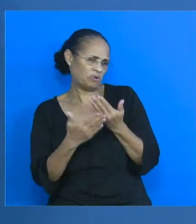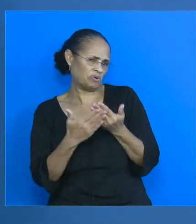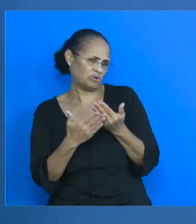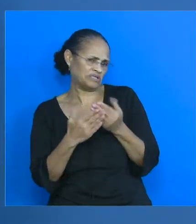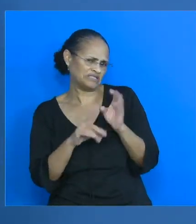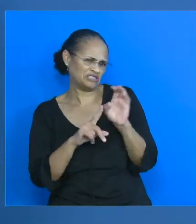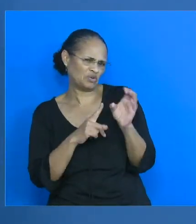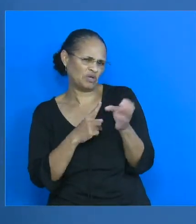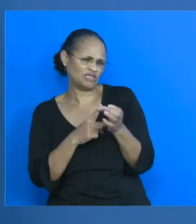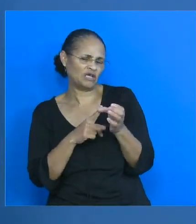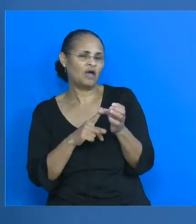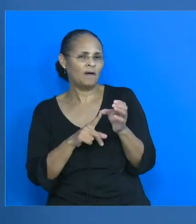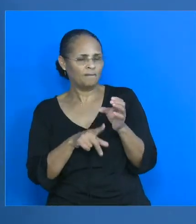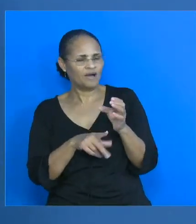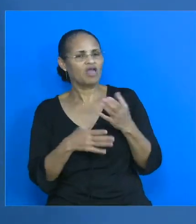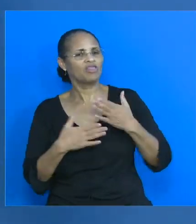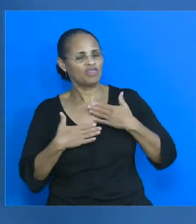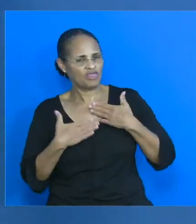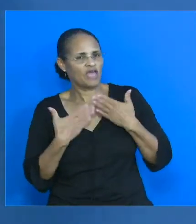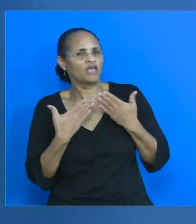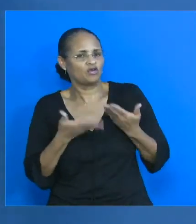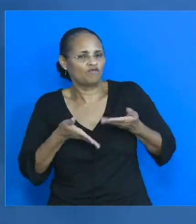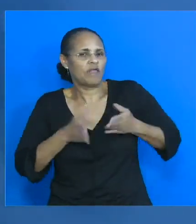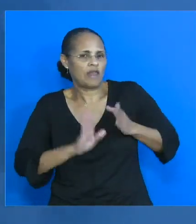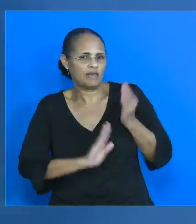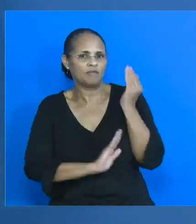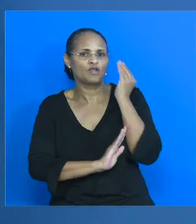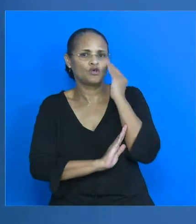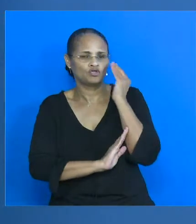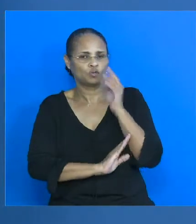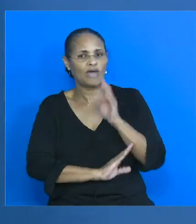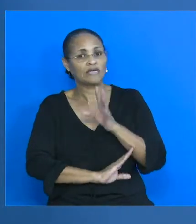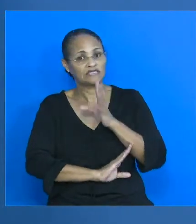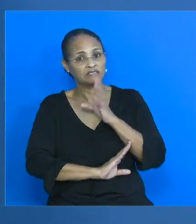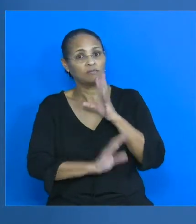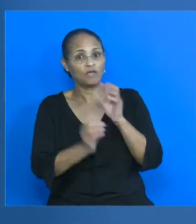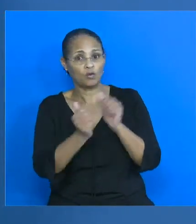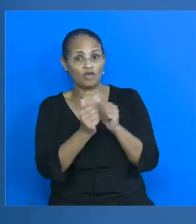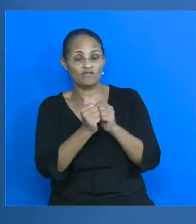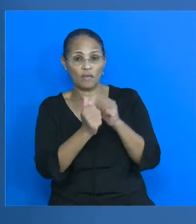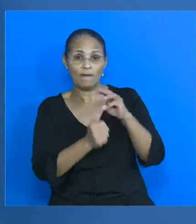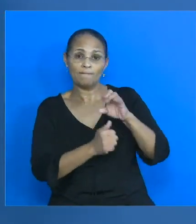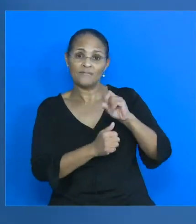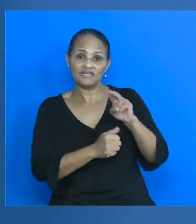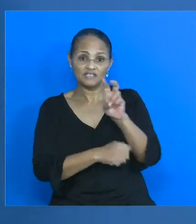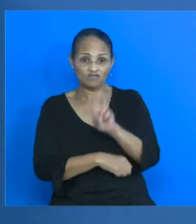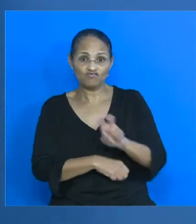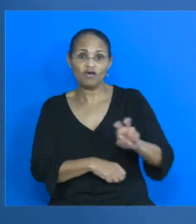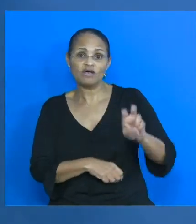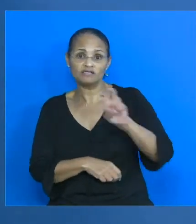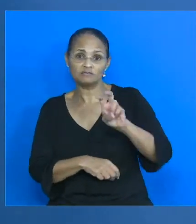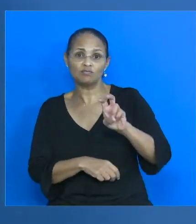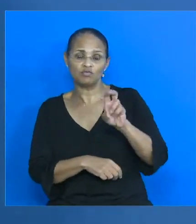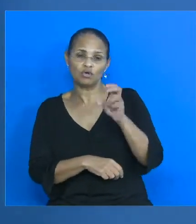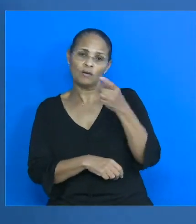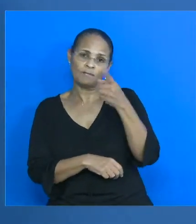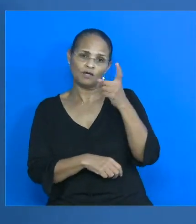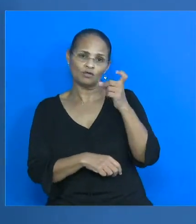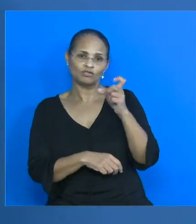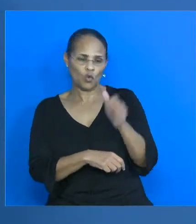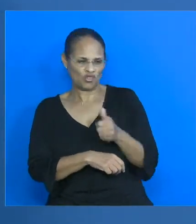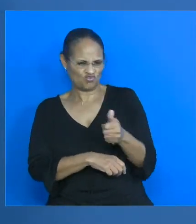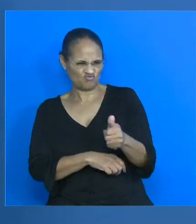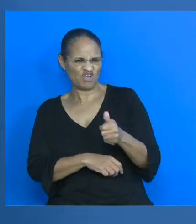you've raised that with me so that I can certainly speak to the Minister of Transport concerning that. But the issue concerning the requirement of